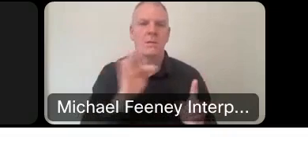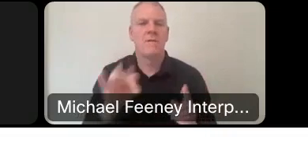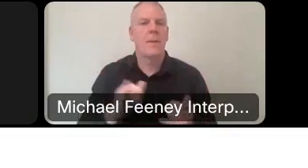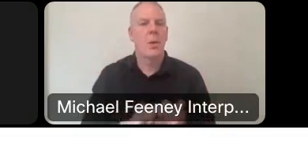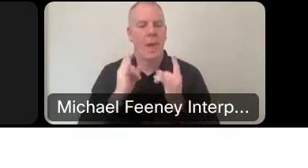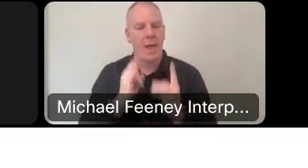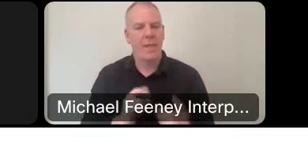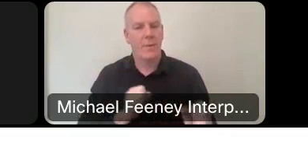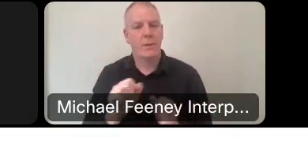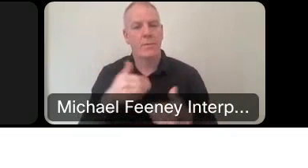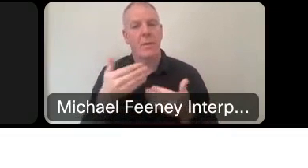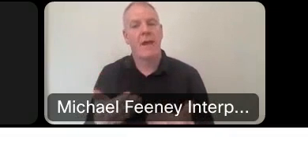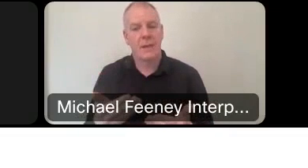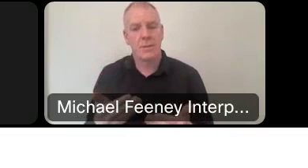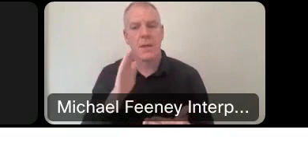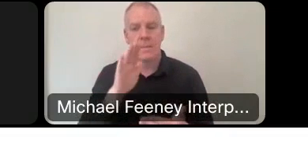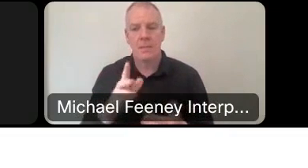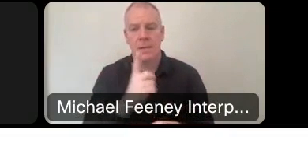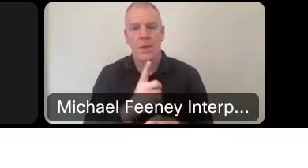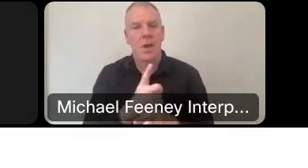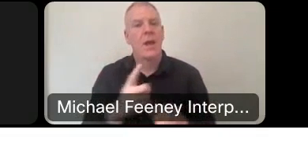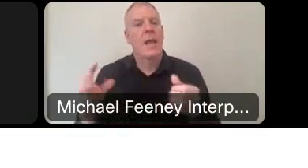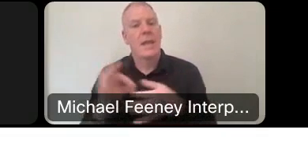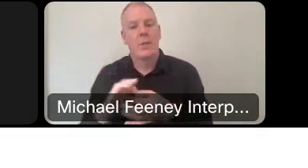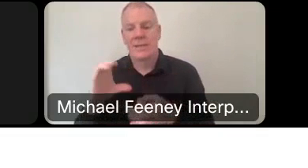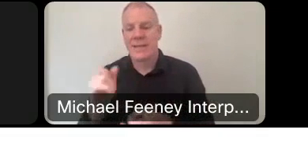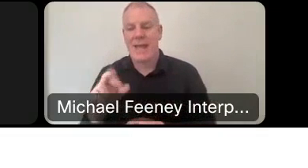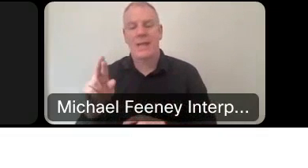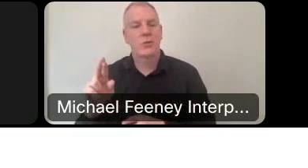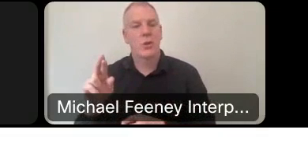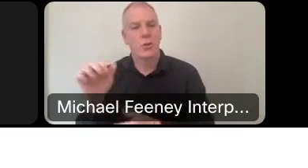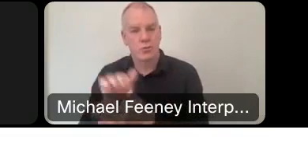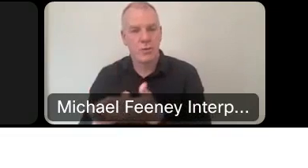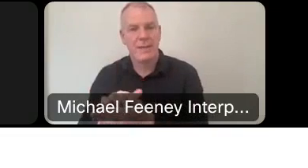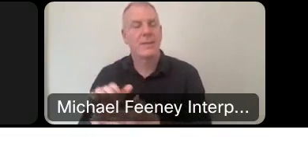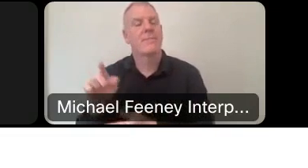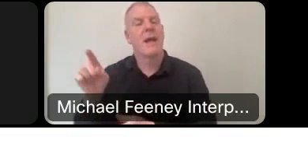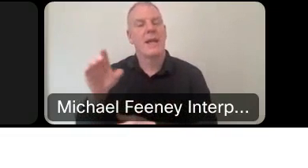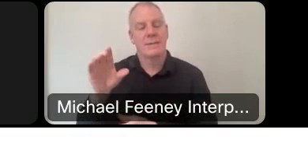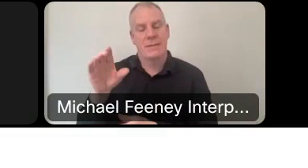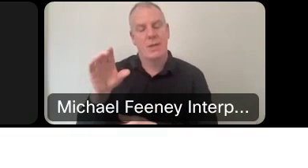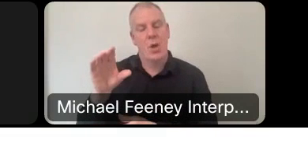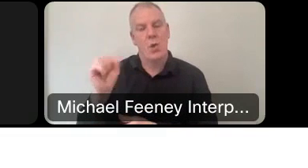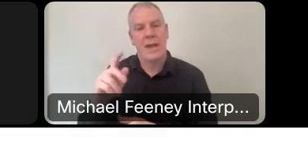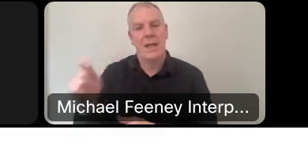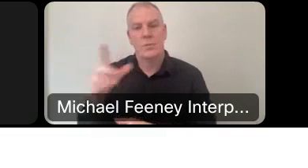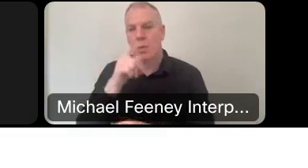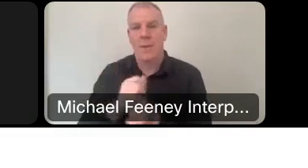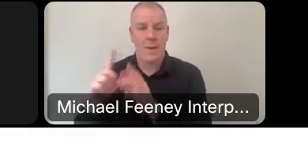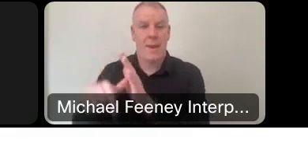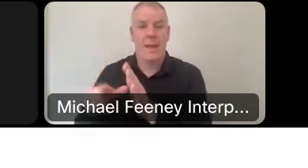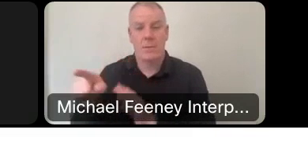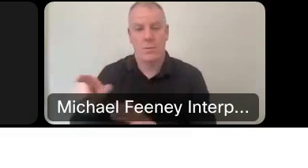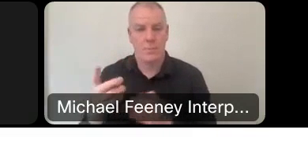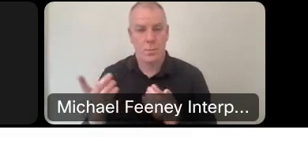providers of reviews carried out in relation to cancer screening. And Colette will explain that a little bit further, how that